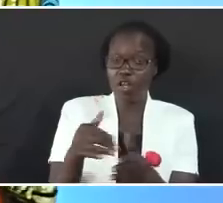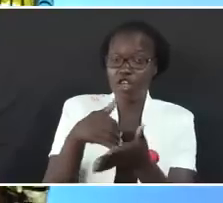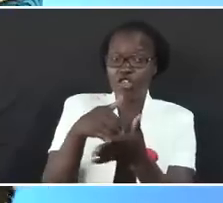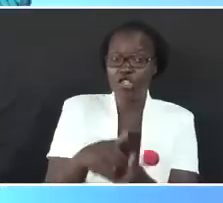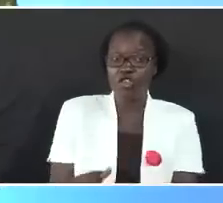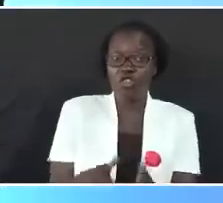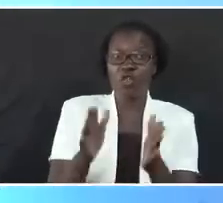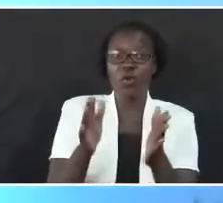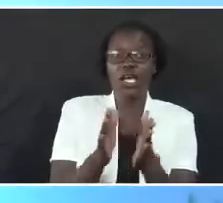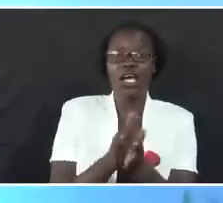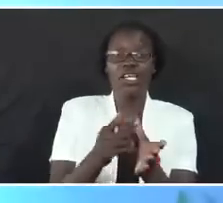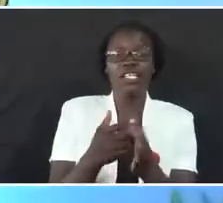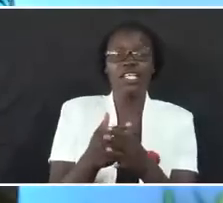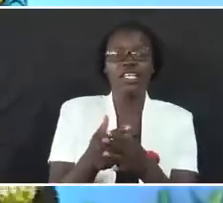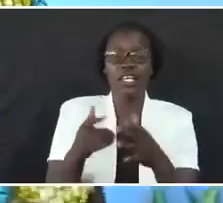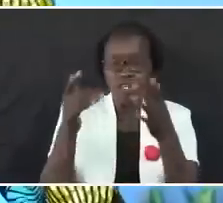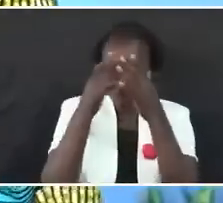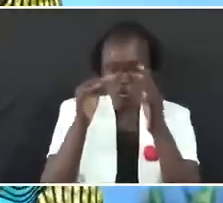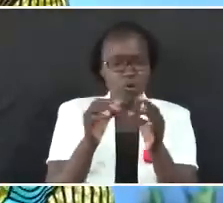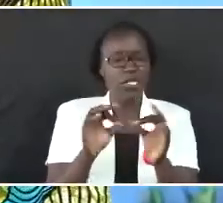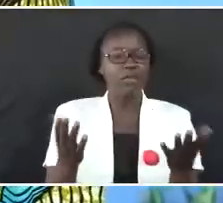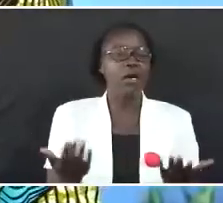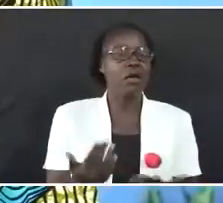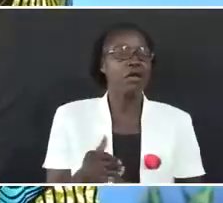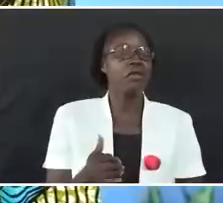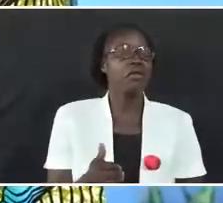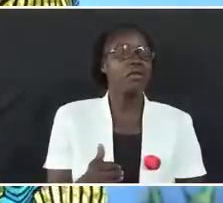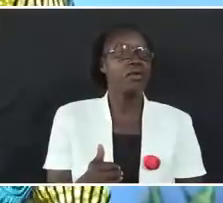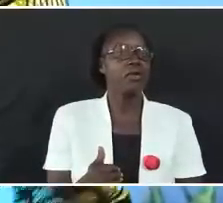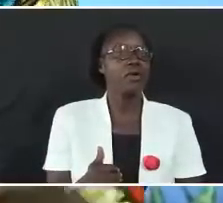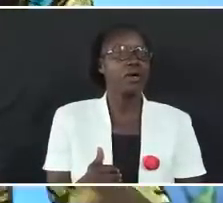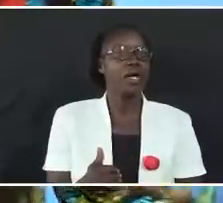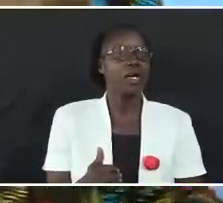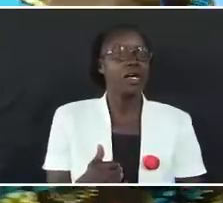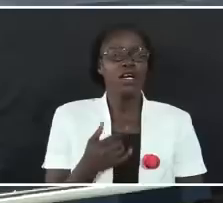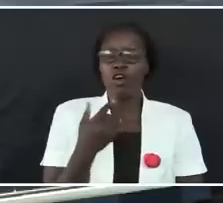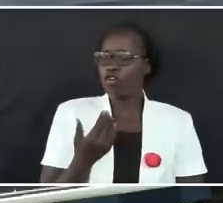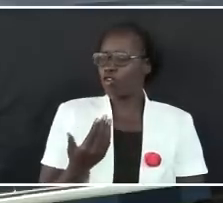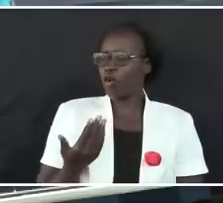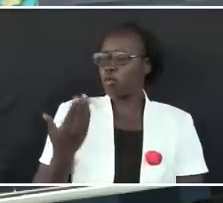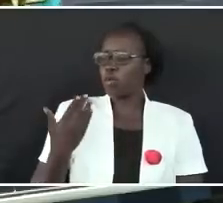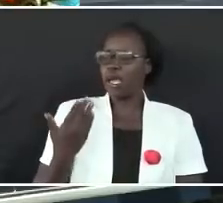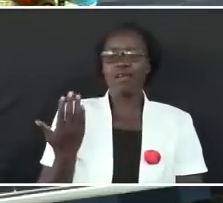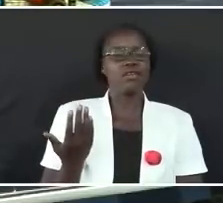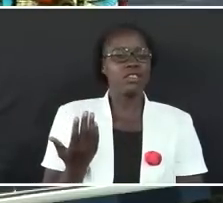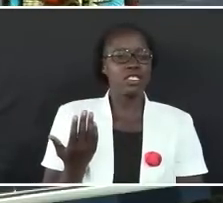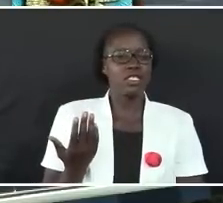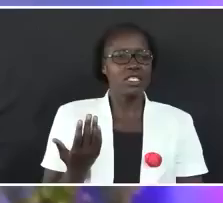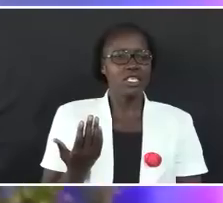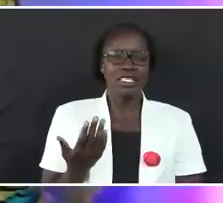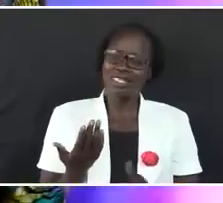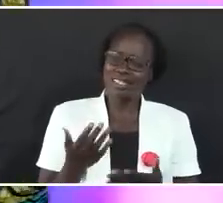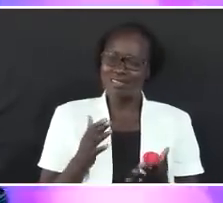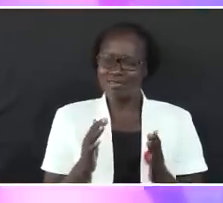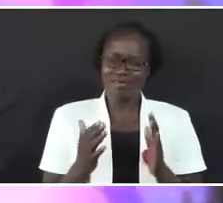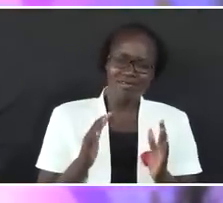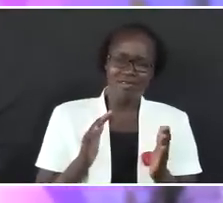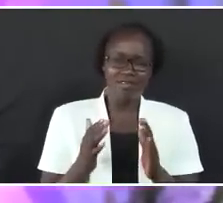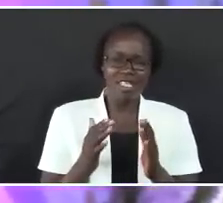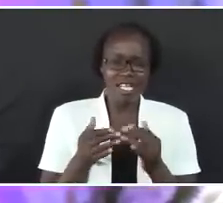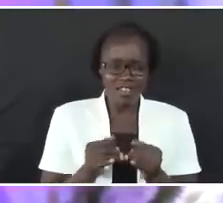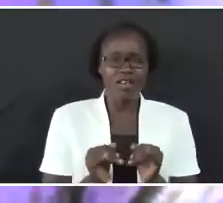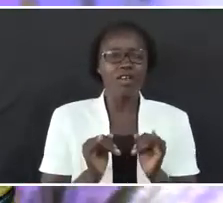way and you might not even wed in the first place. Because familiarity breeds contempt.